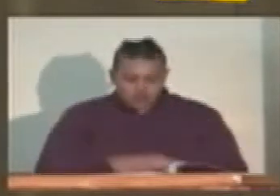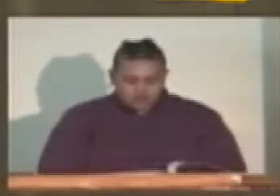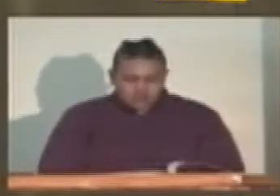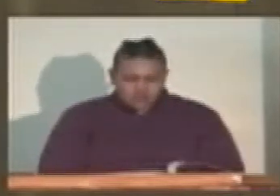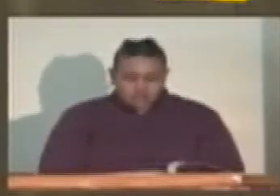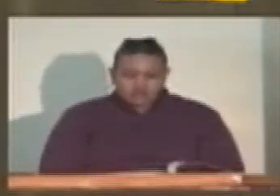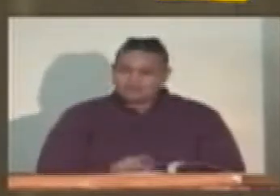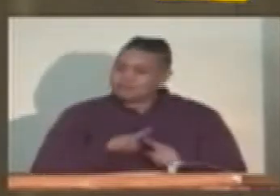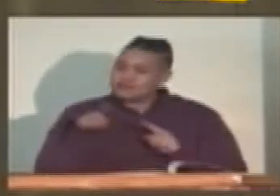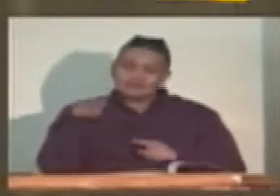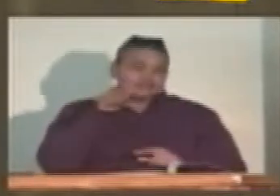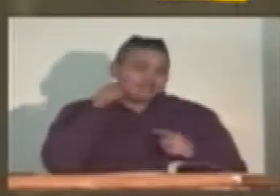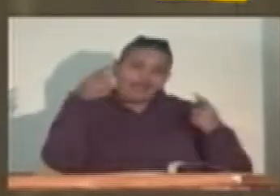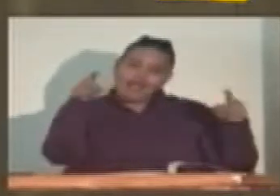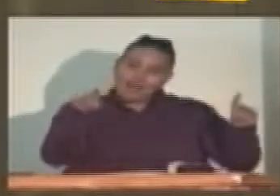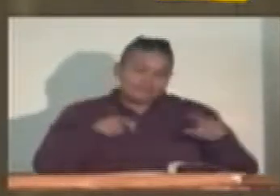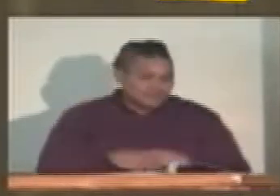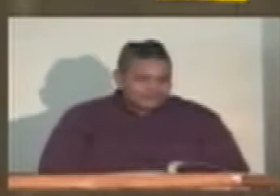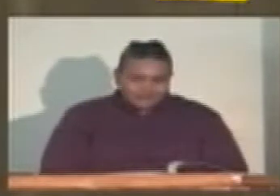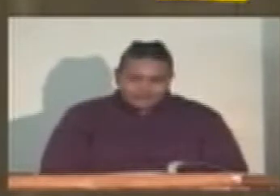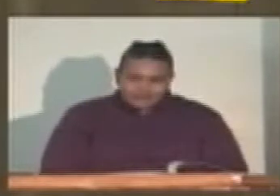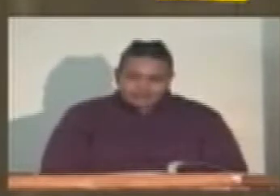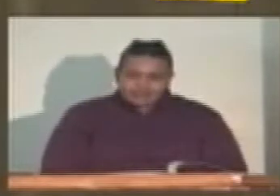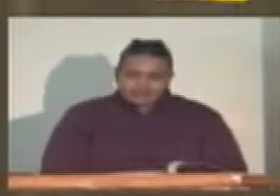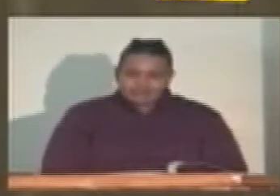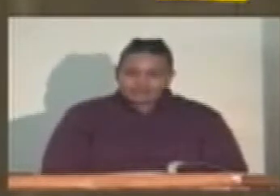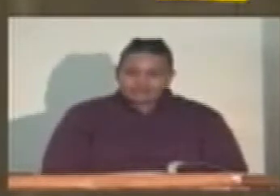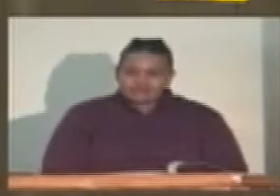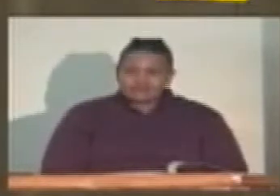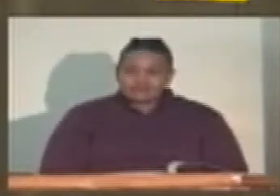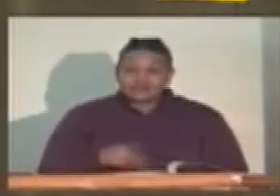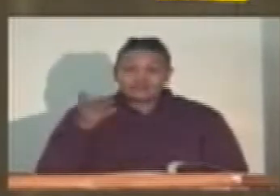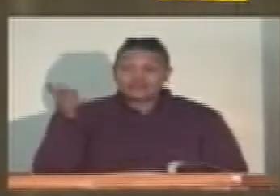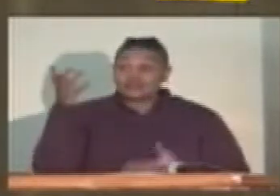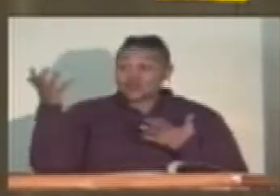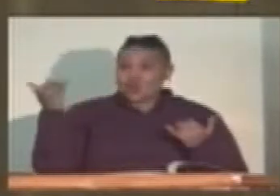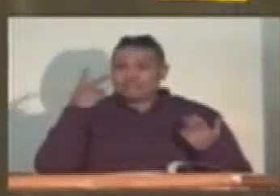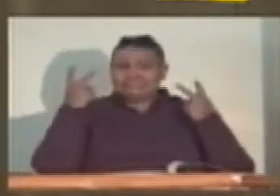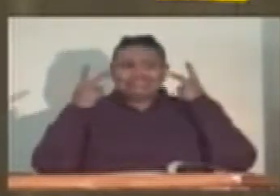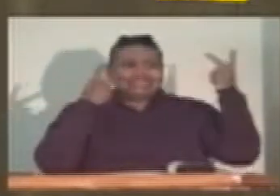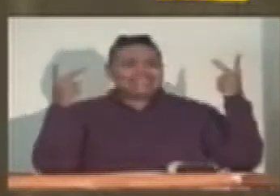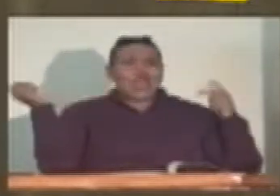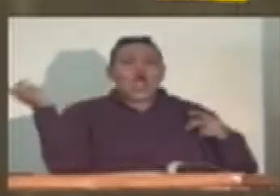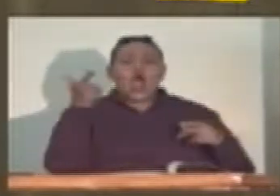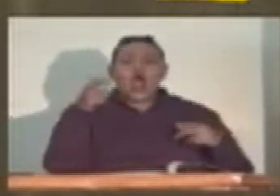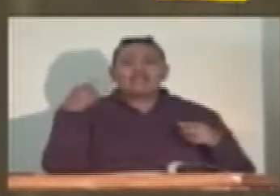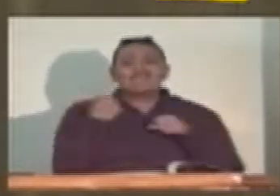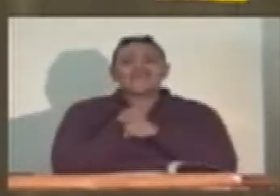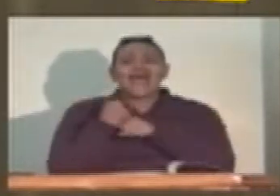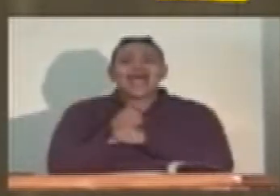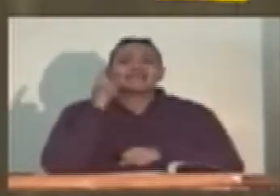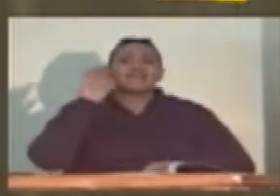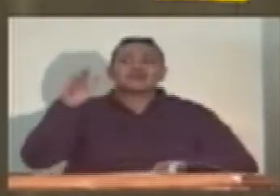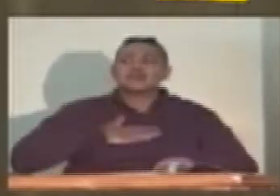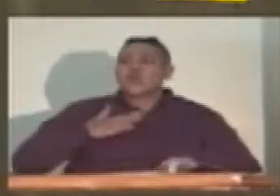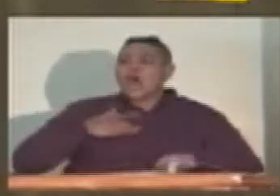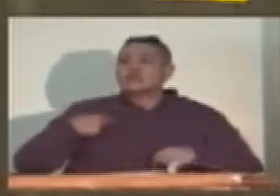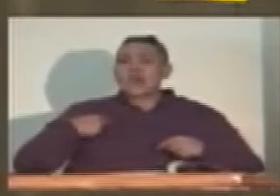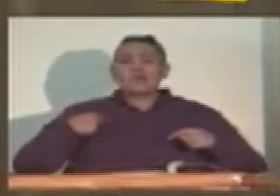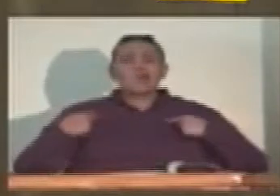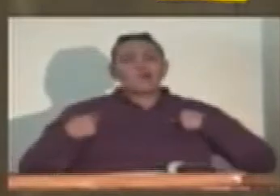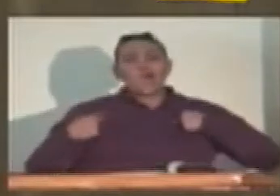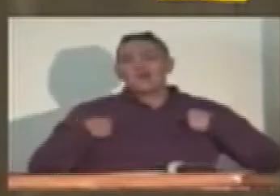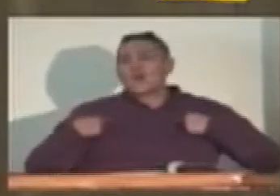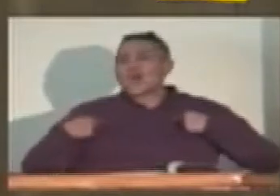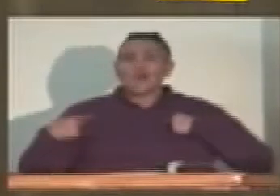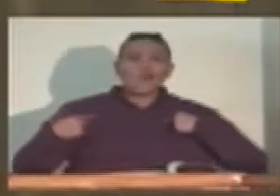this is not happening. It is a dog-eat-dog world out there, and everyone is fighting for their share of the